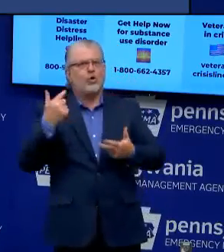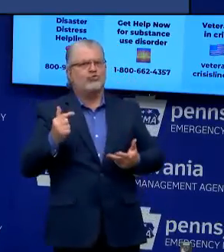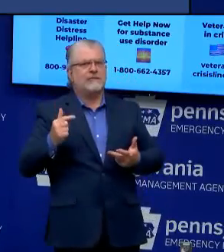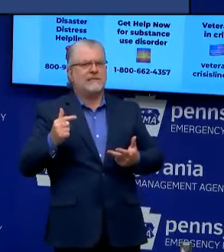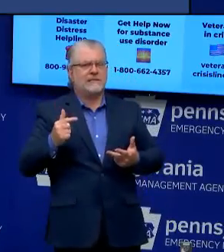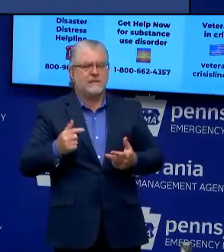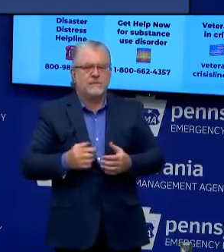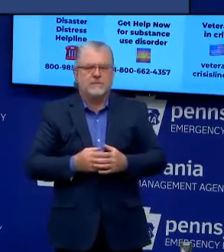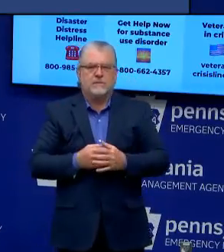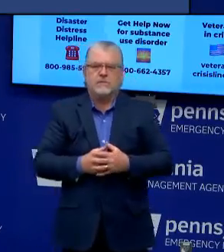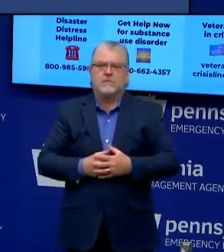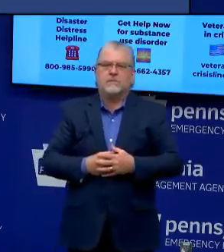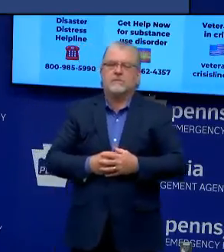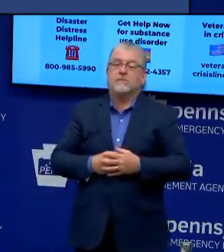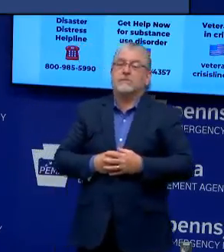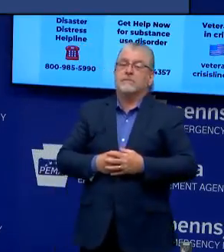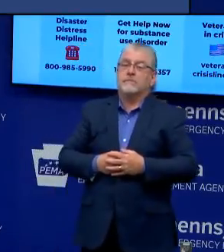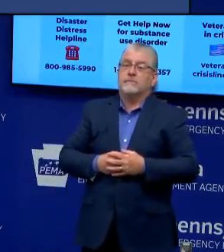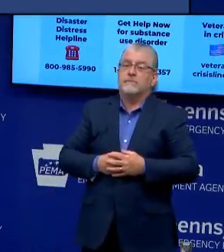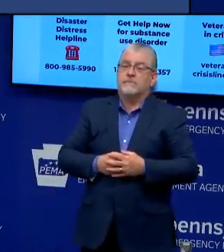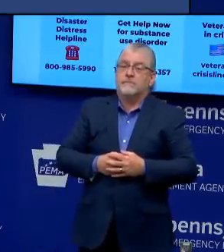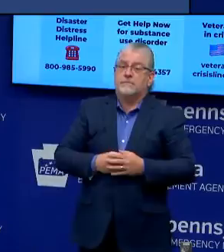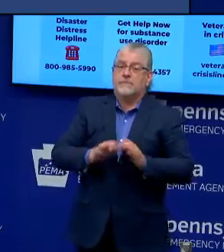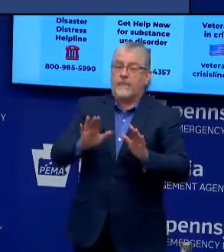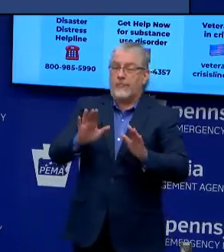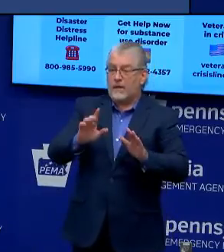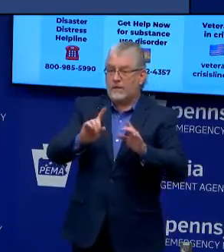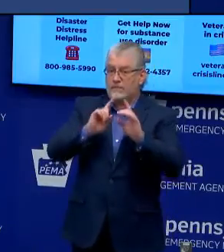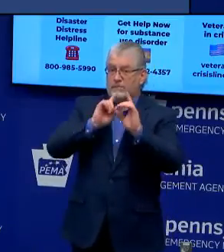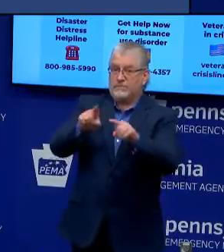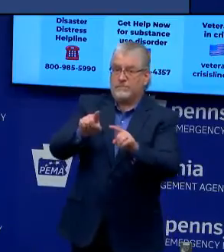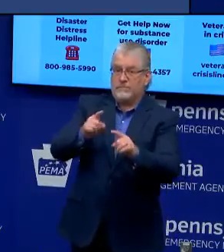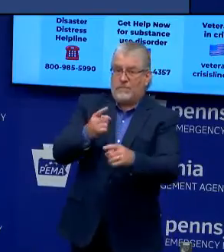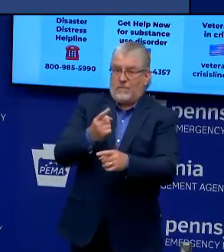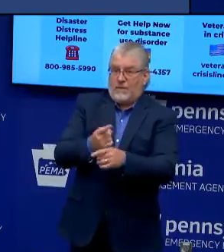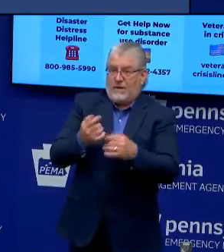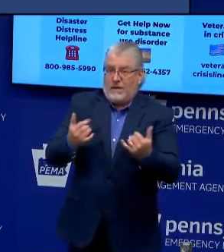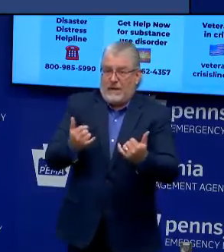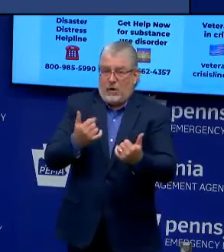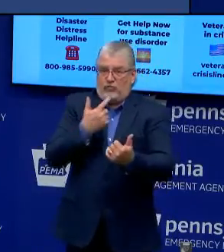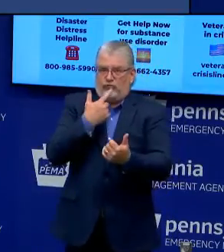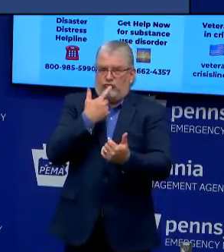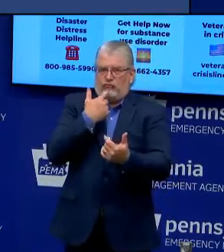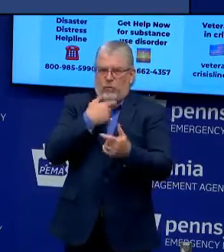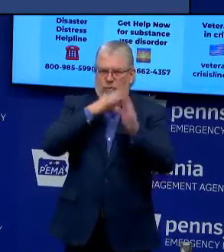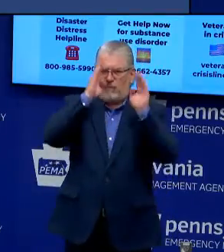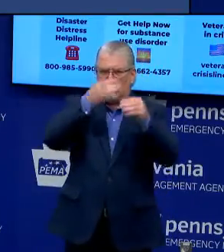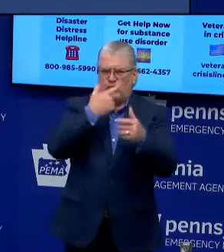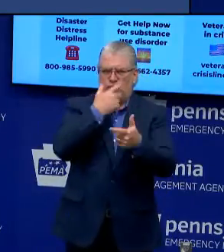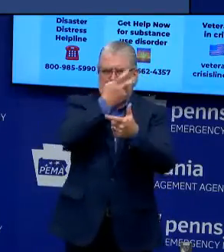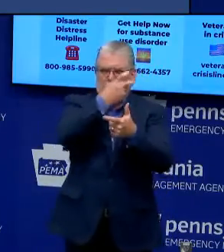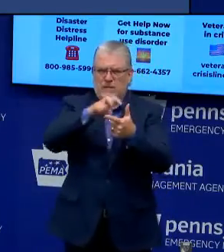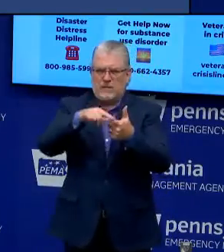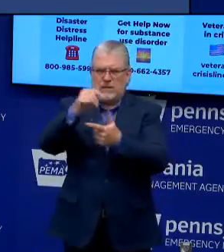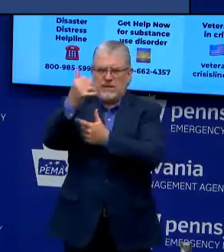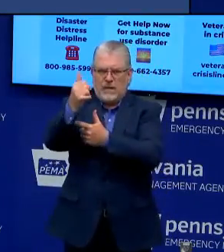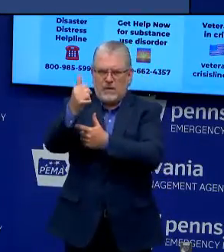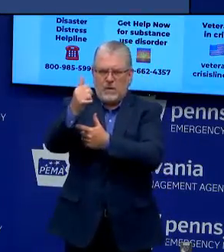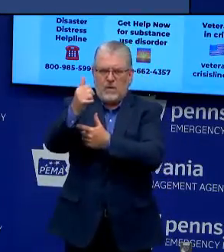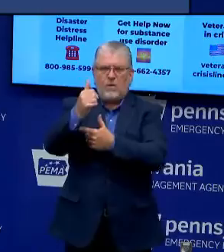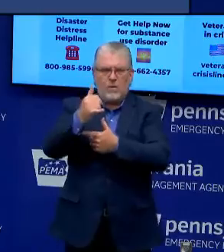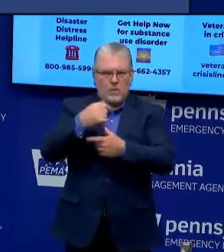regions will go from red to yellow. But you're right. We'll be watching the situation, making sure that there are